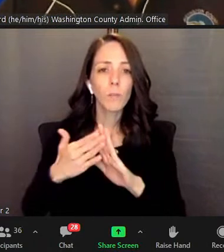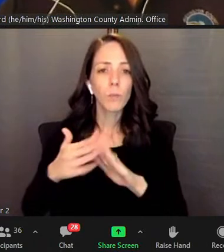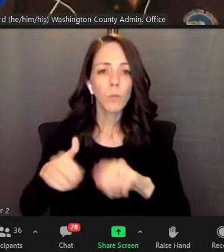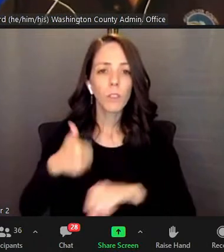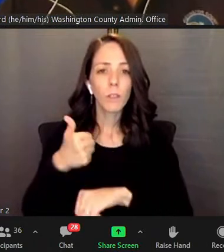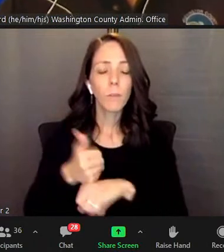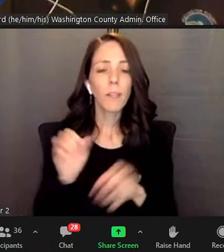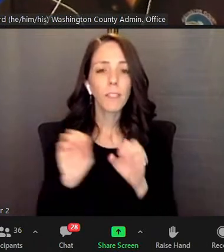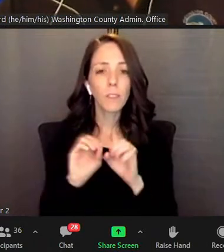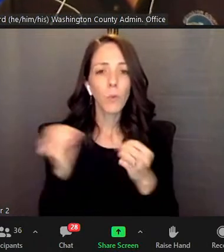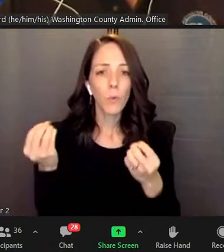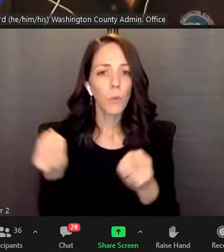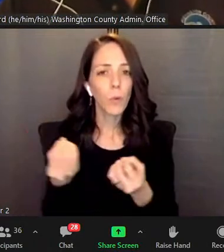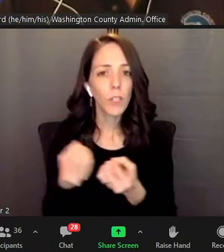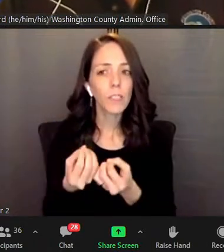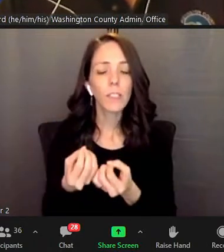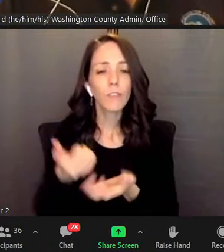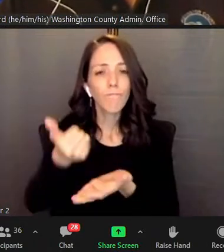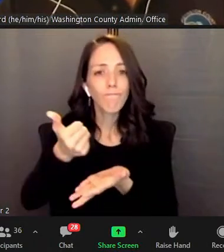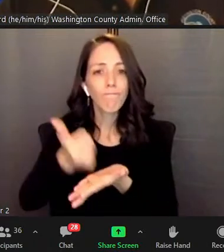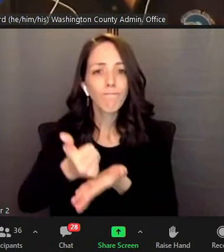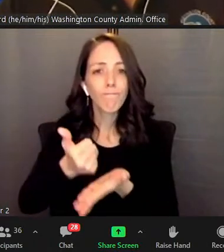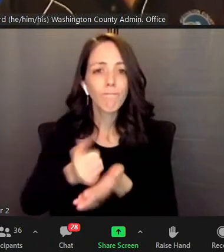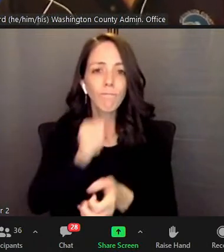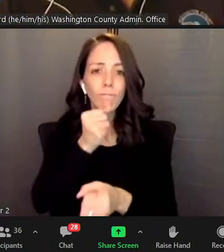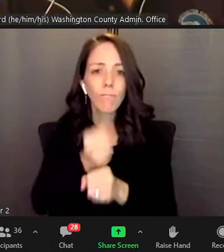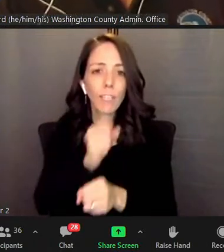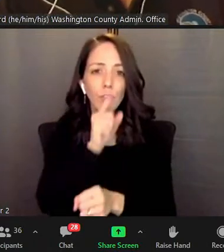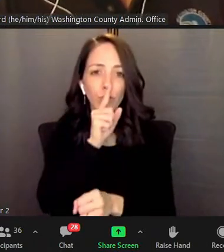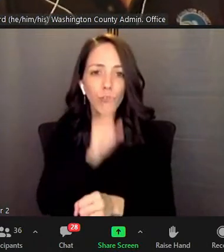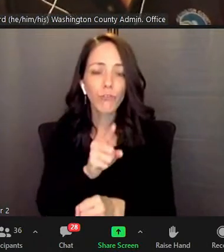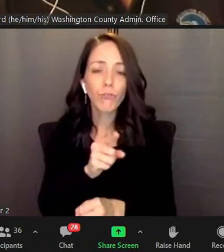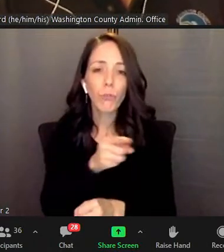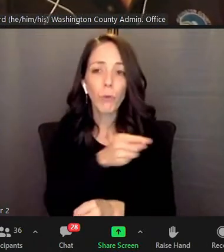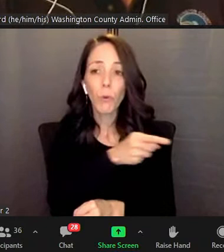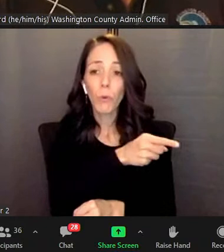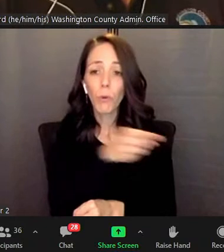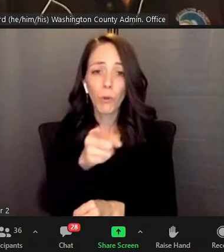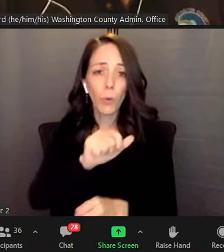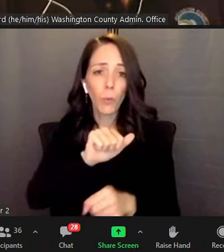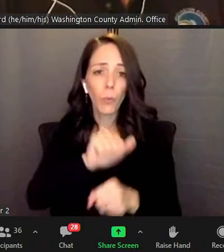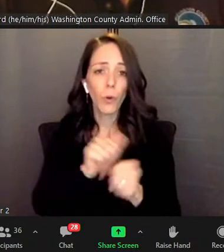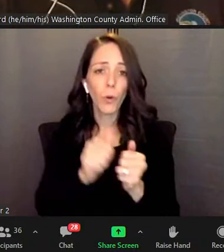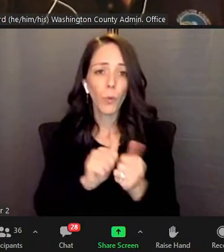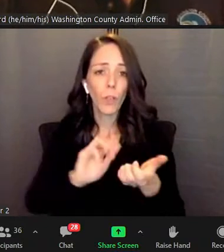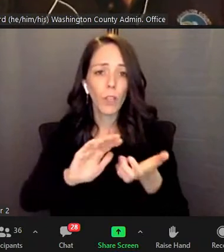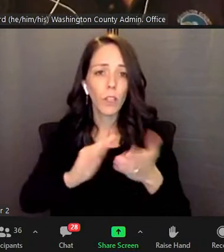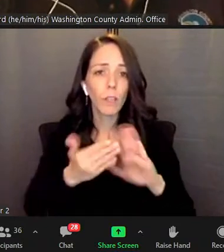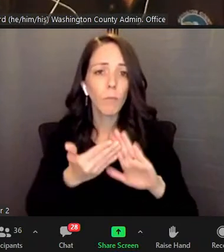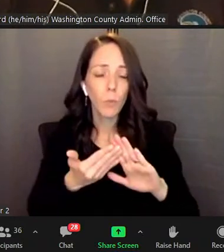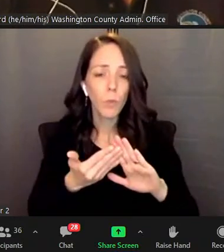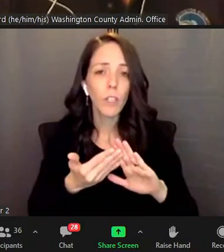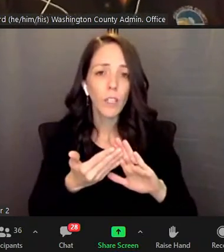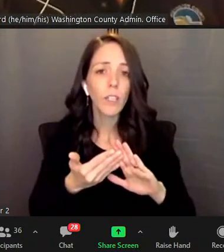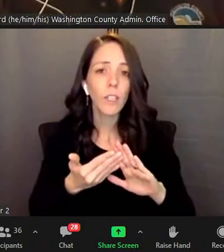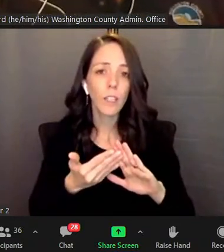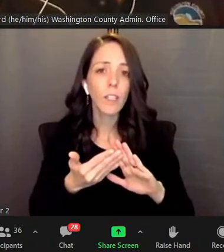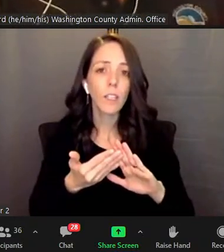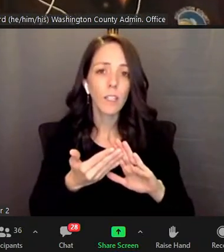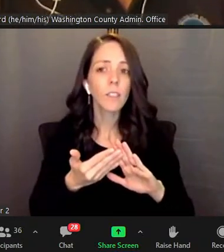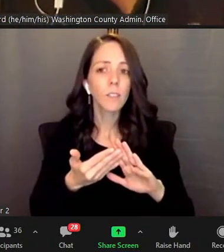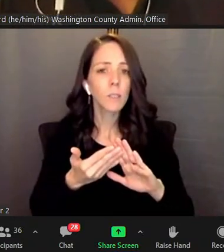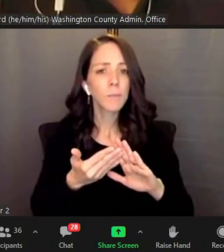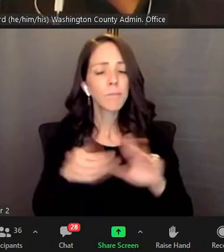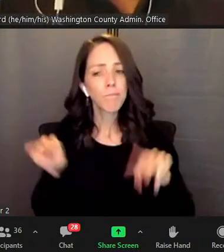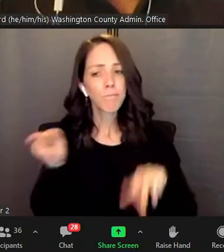organizations to help ensure that as they work with members of the community, that they're